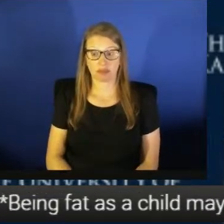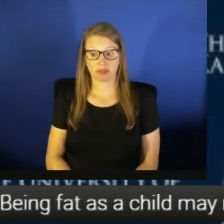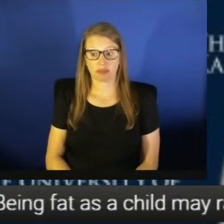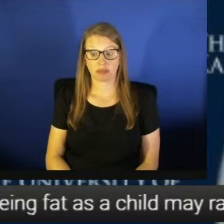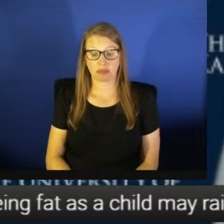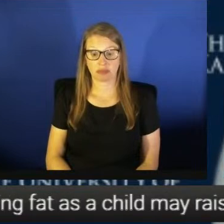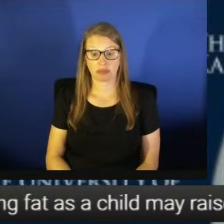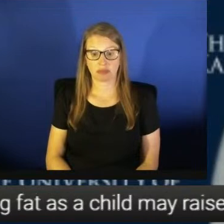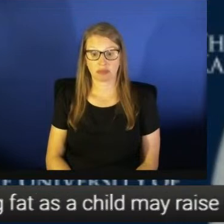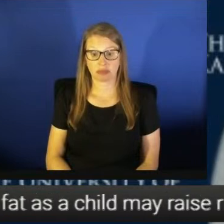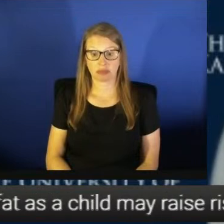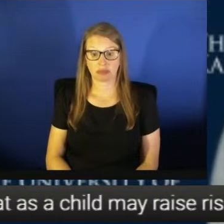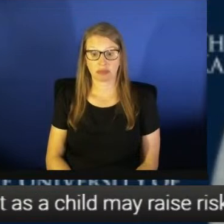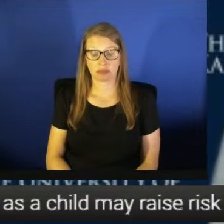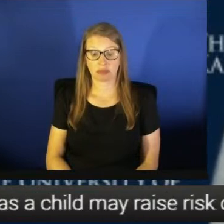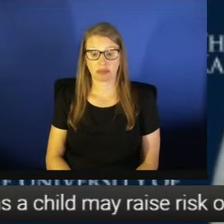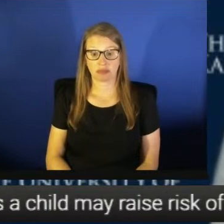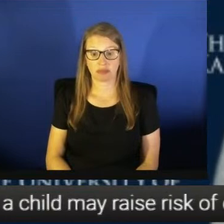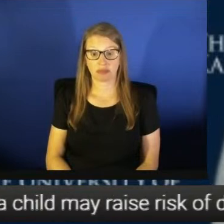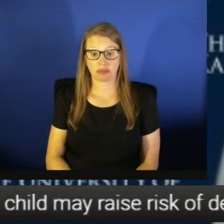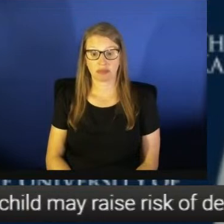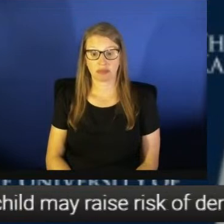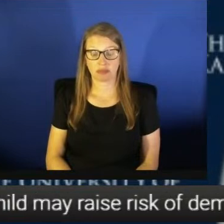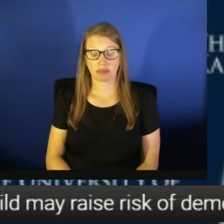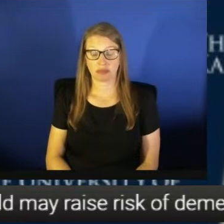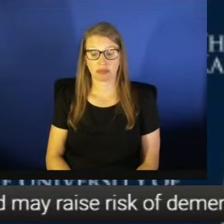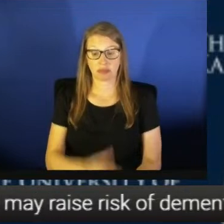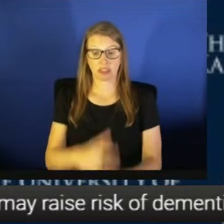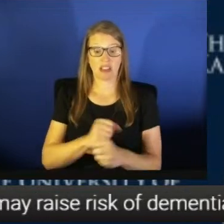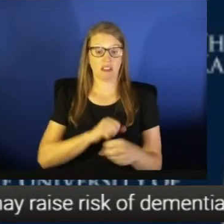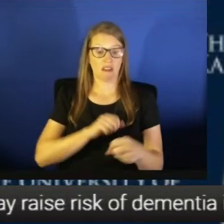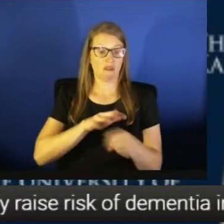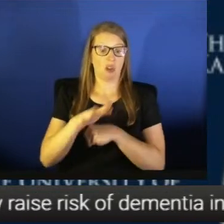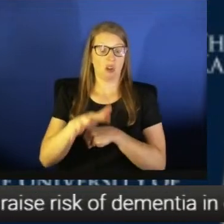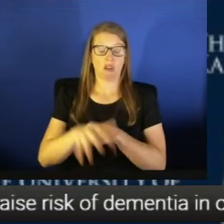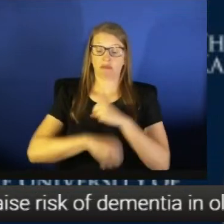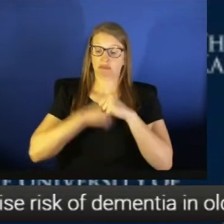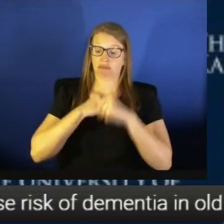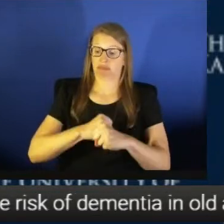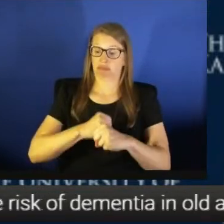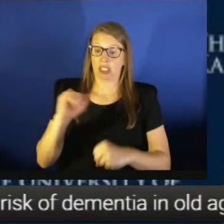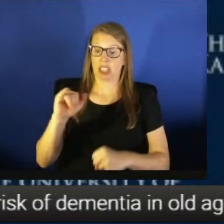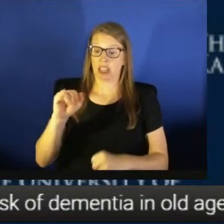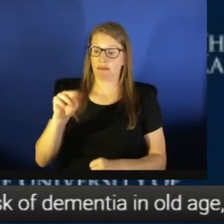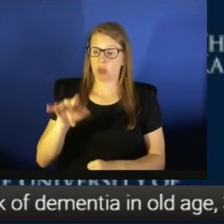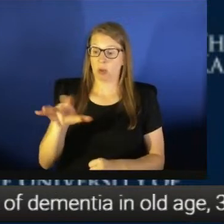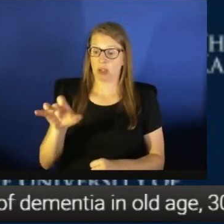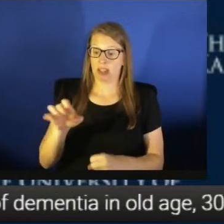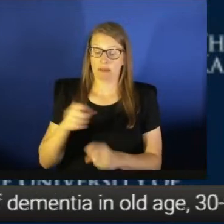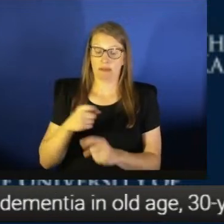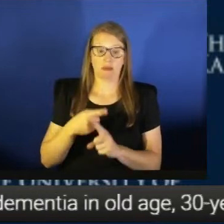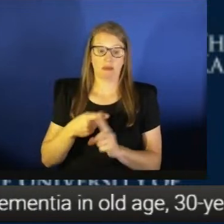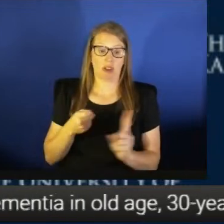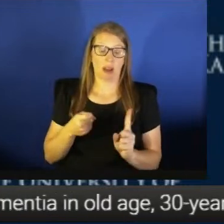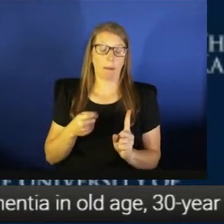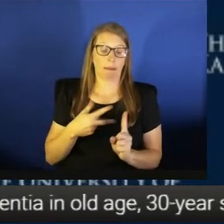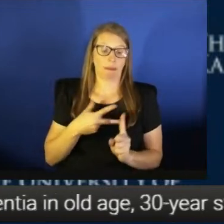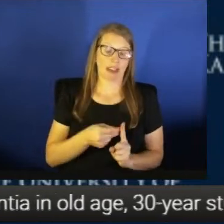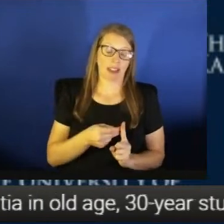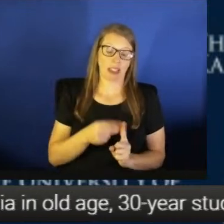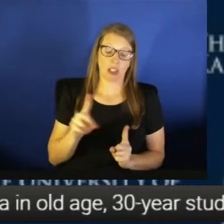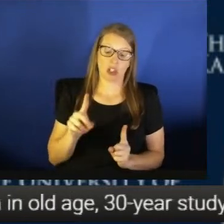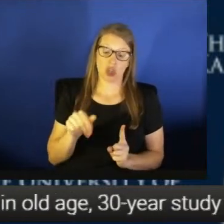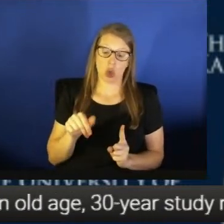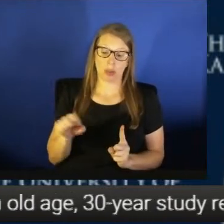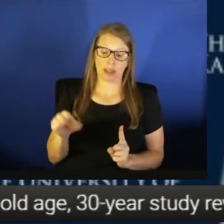that full durable immunity produced by the vaccine doses. And then you'll have protection.